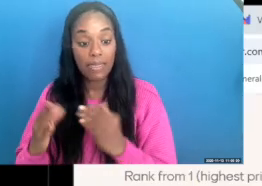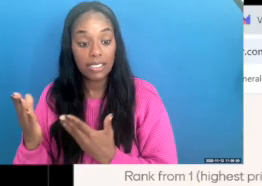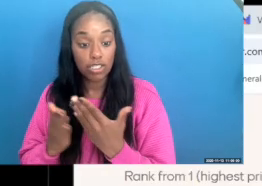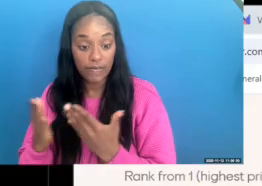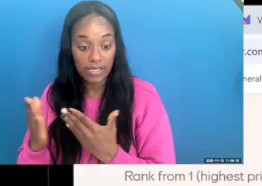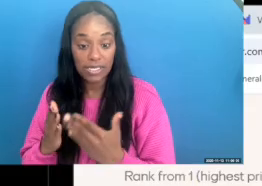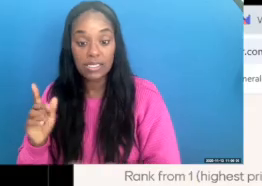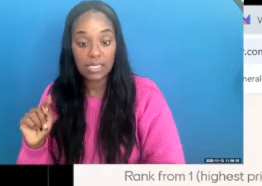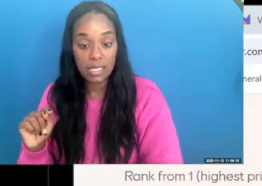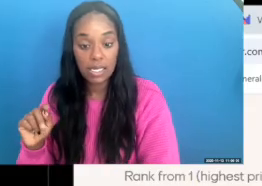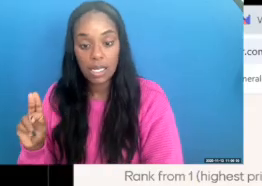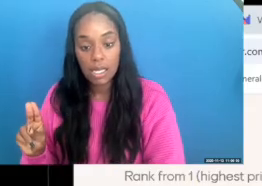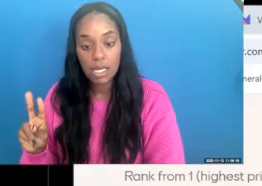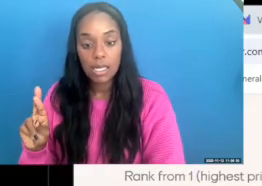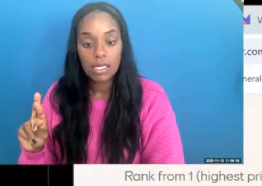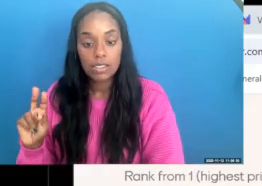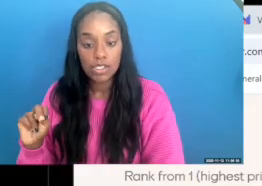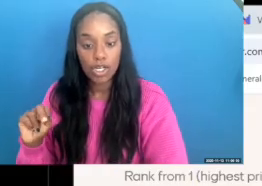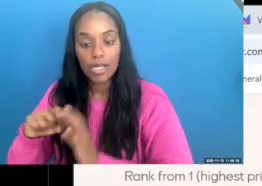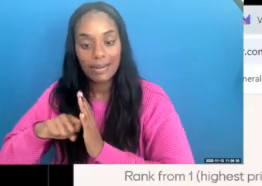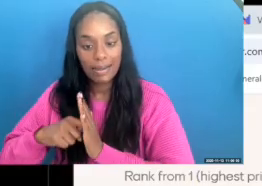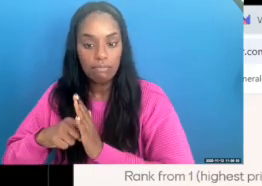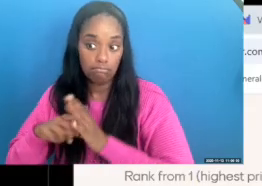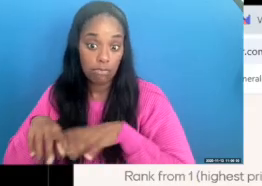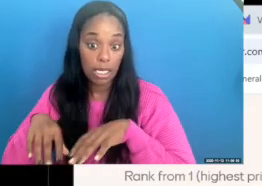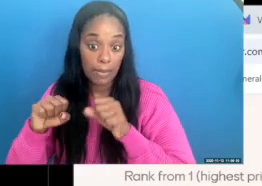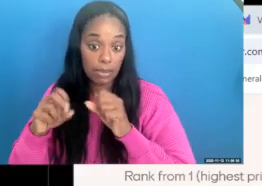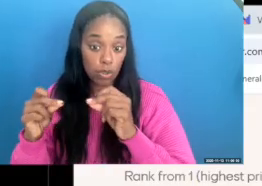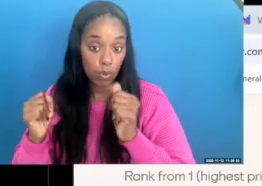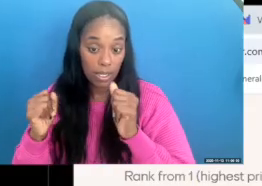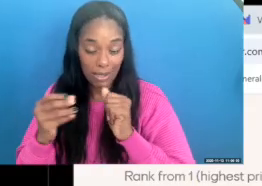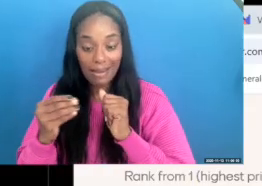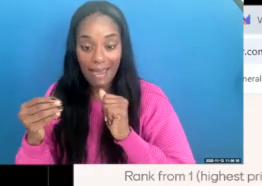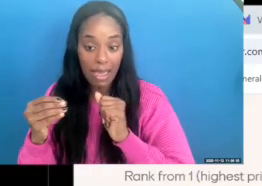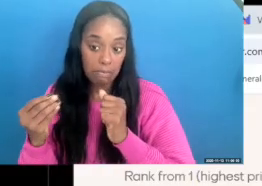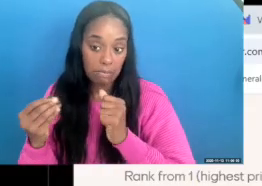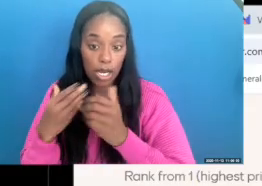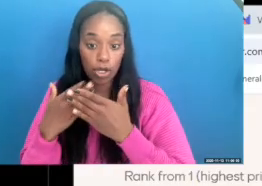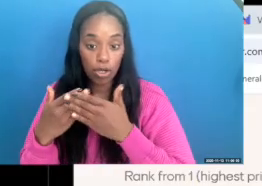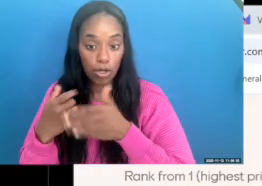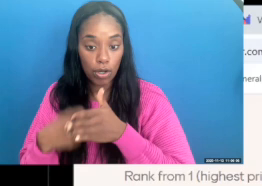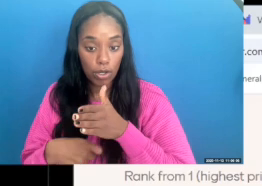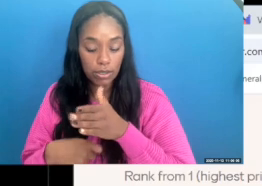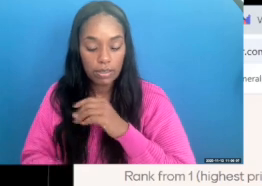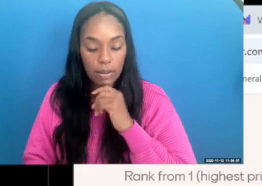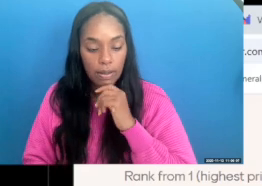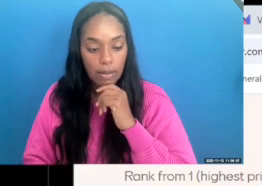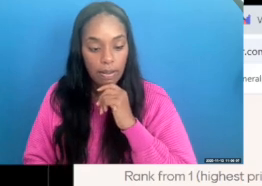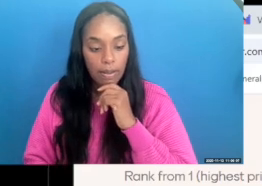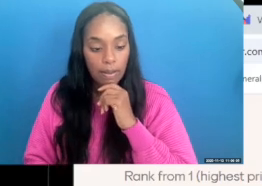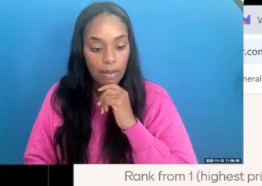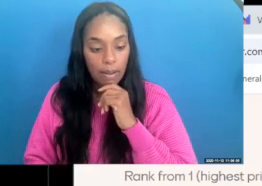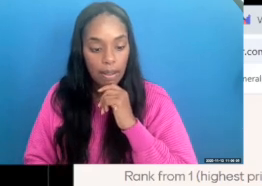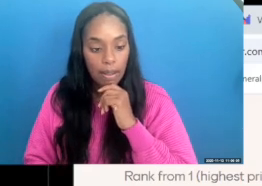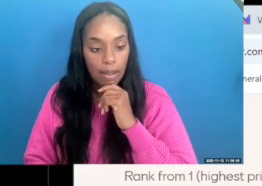So these shared mobility services, the turnkey, can be adopted quickly